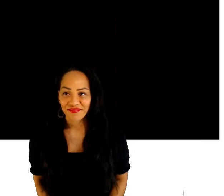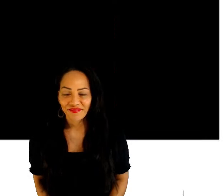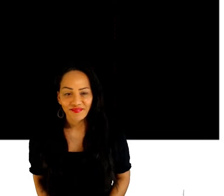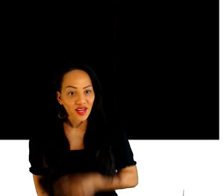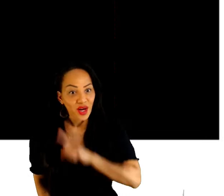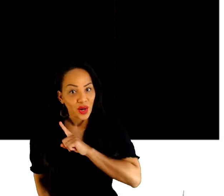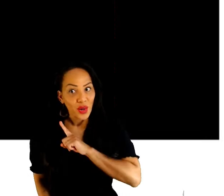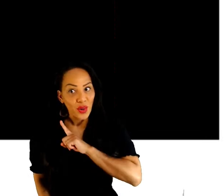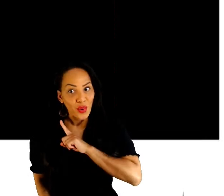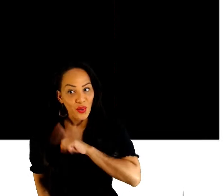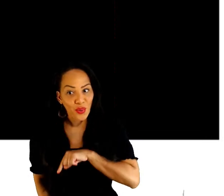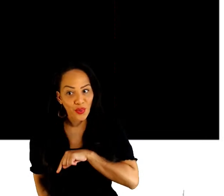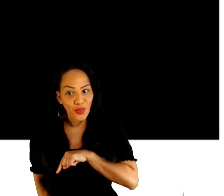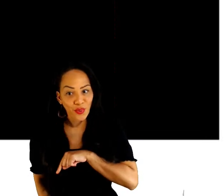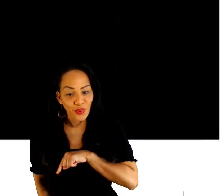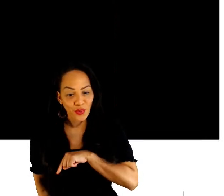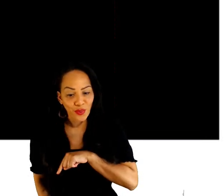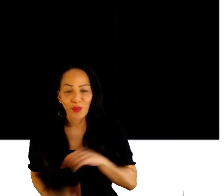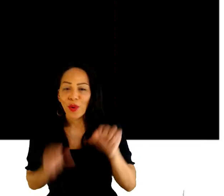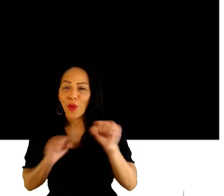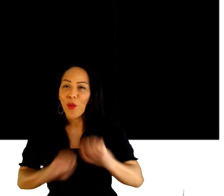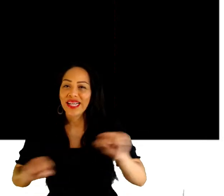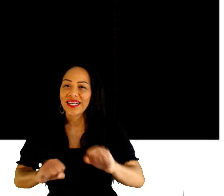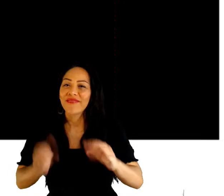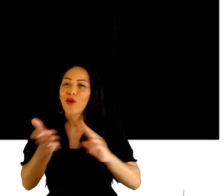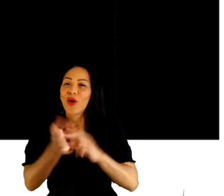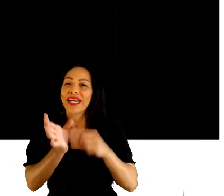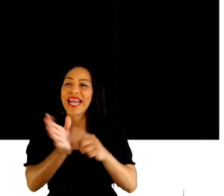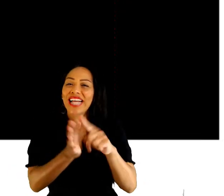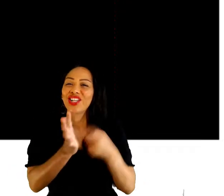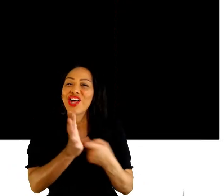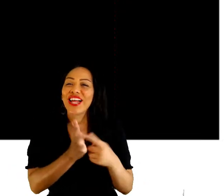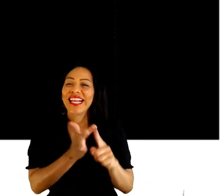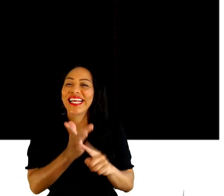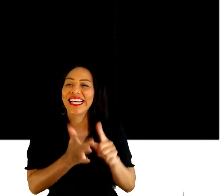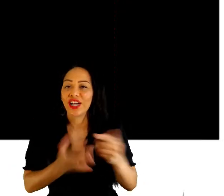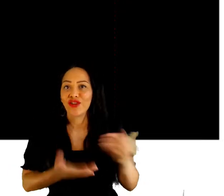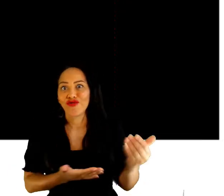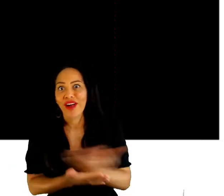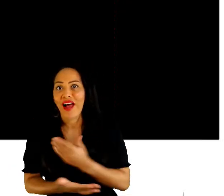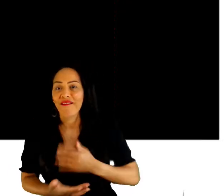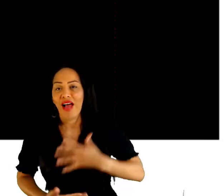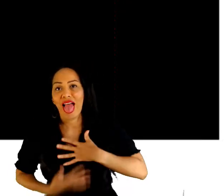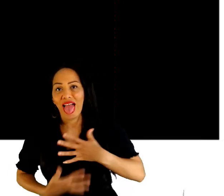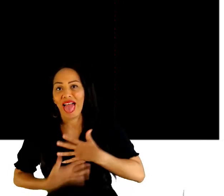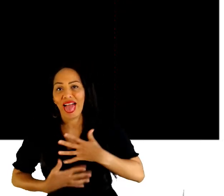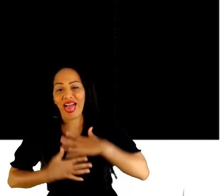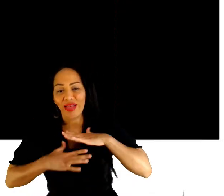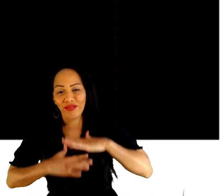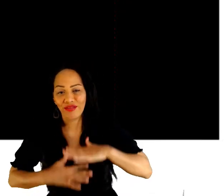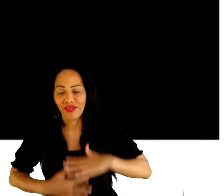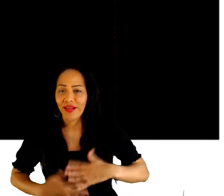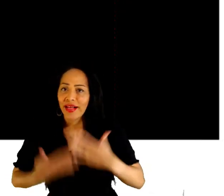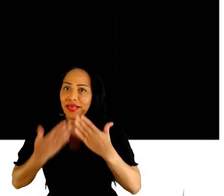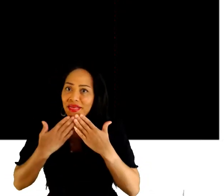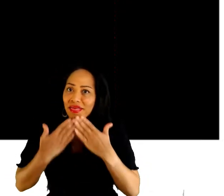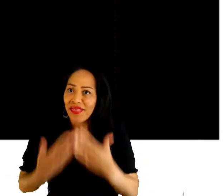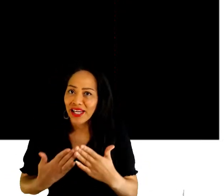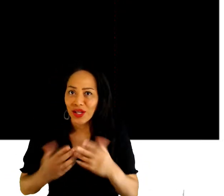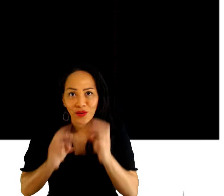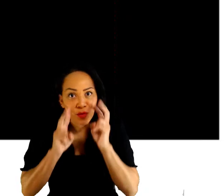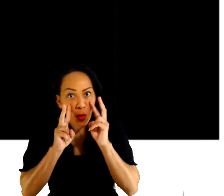Well, Natalie gets her breath back from that. I'll just say thank you for watching this little extract of our